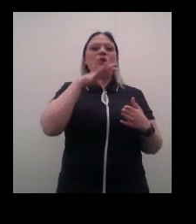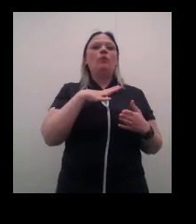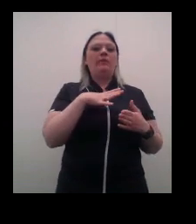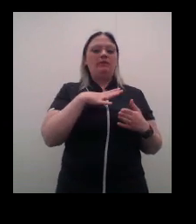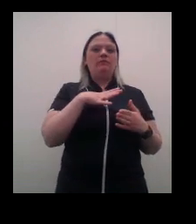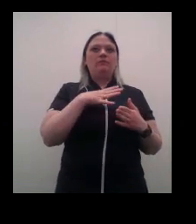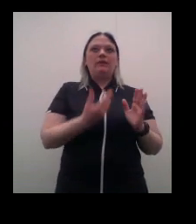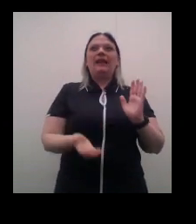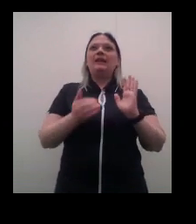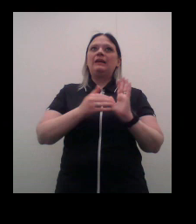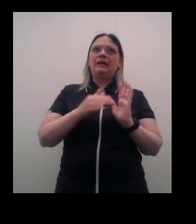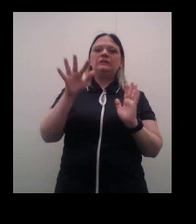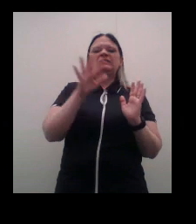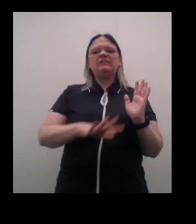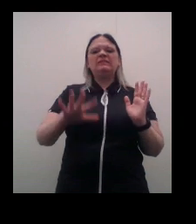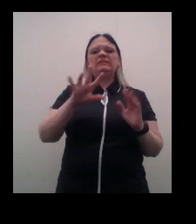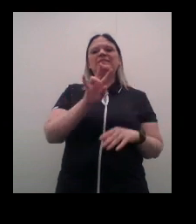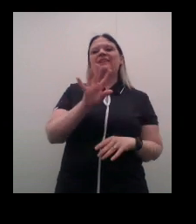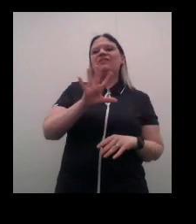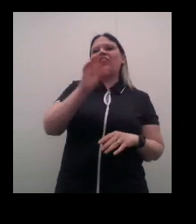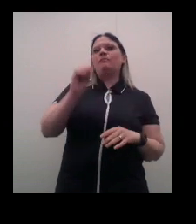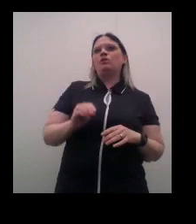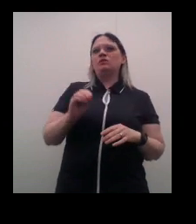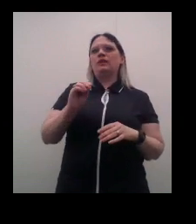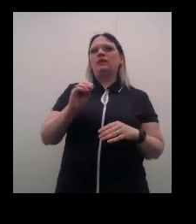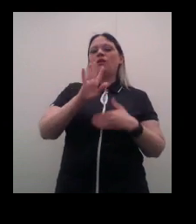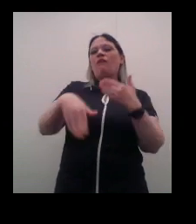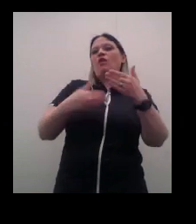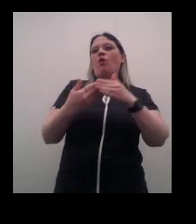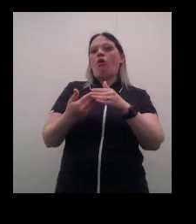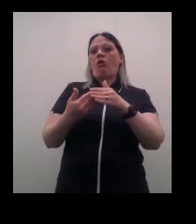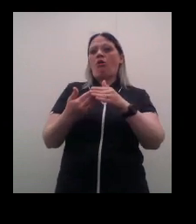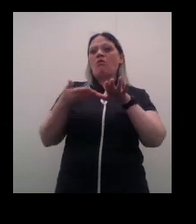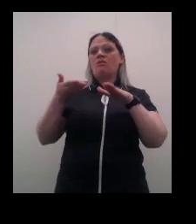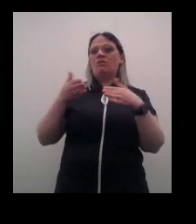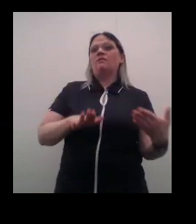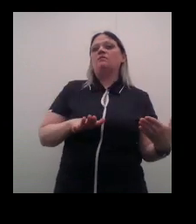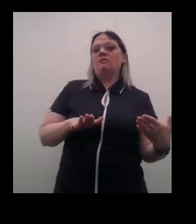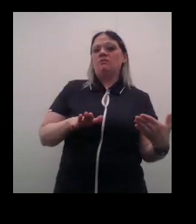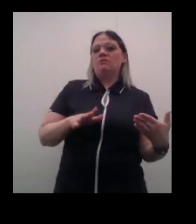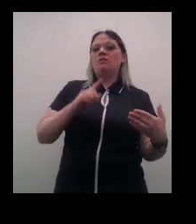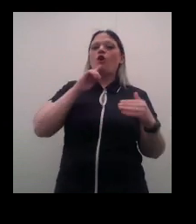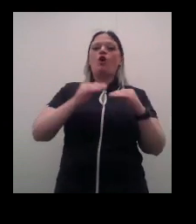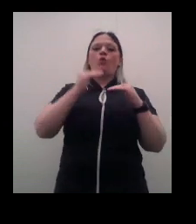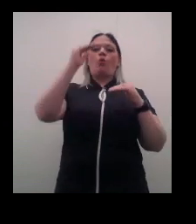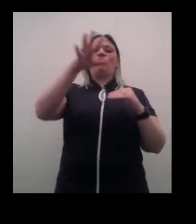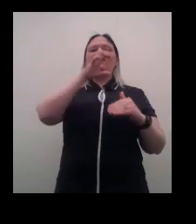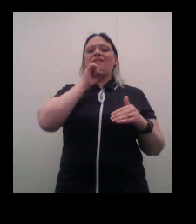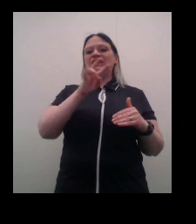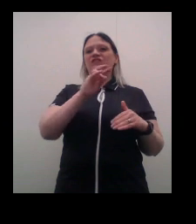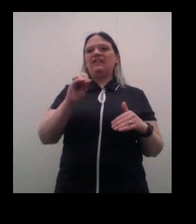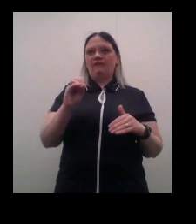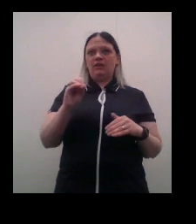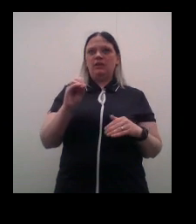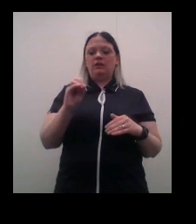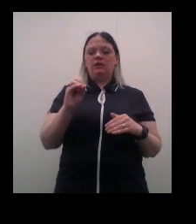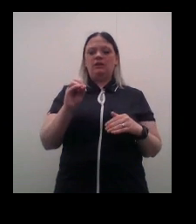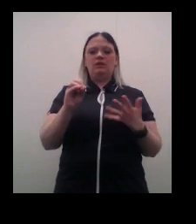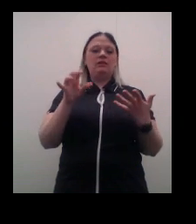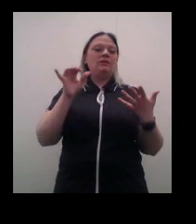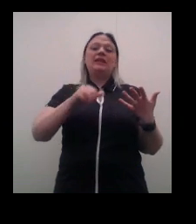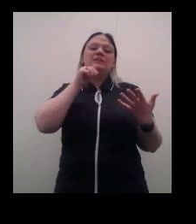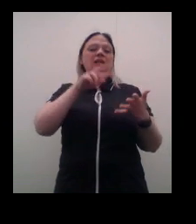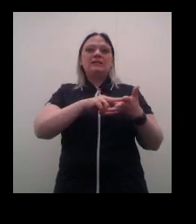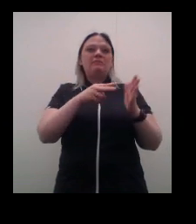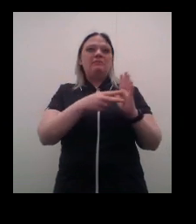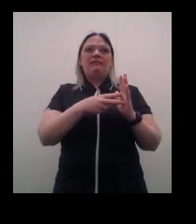it is approximately 75% of all individuals who died from COVID-19 who are over the age of 70, but that does not